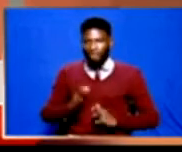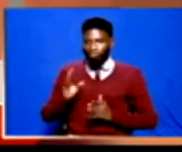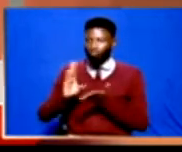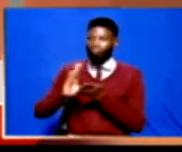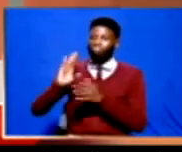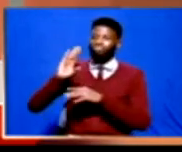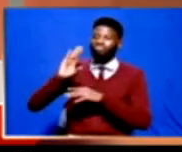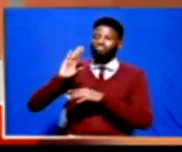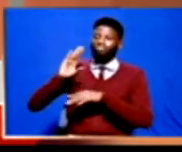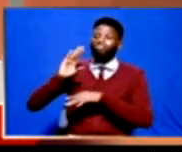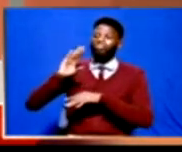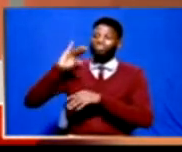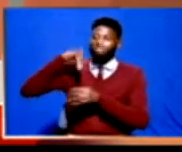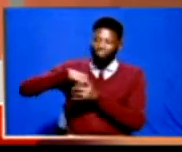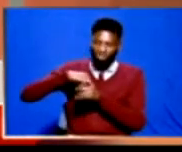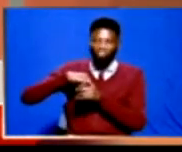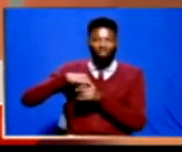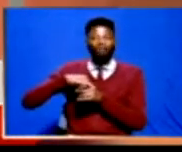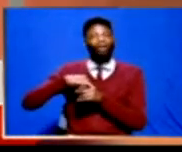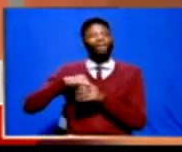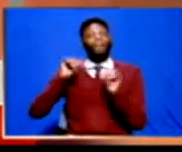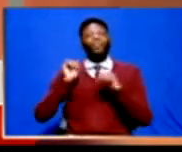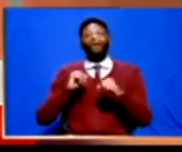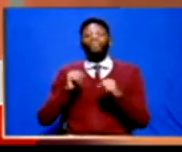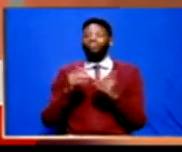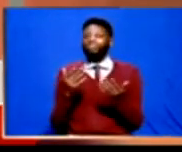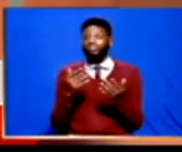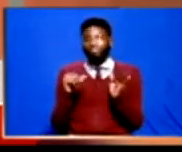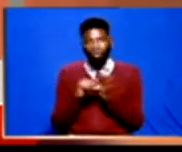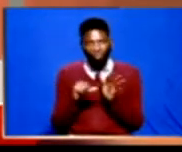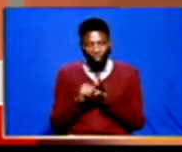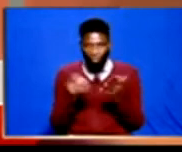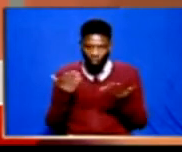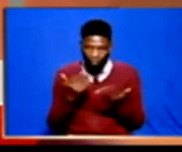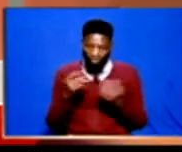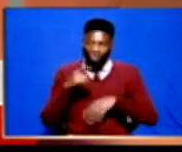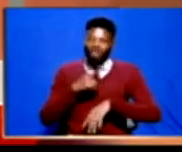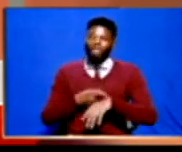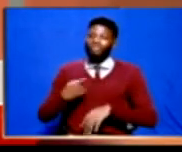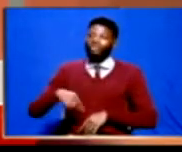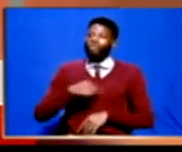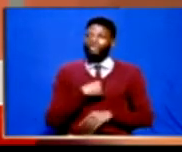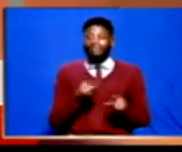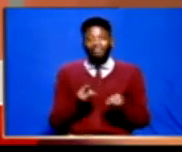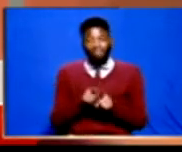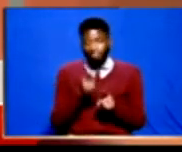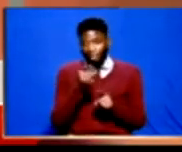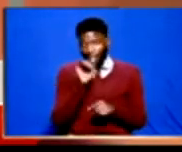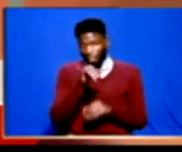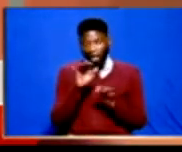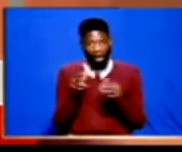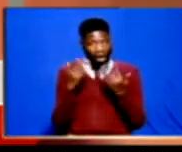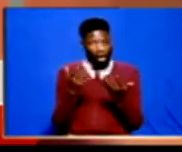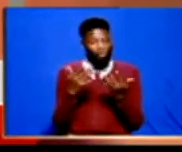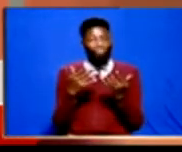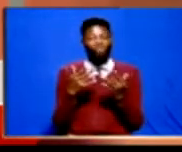investment in the long term. The bigger problem comes in when we, and of course this is how the oil contracting